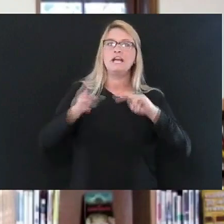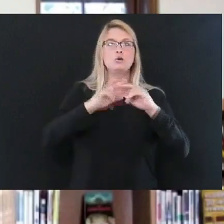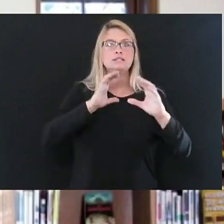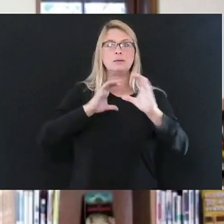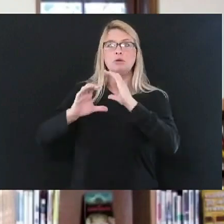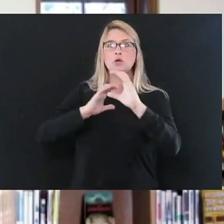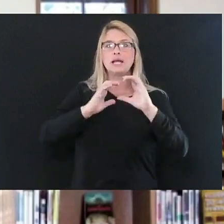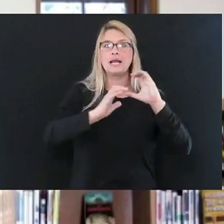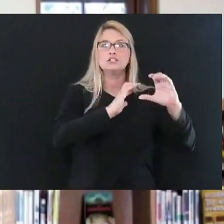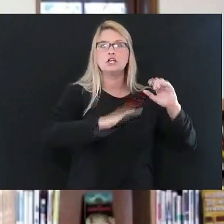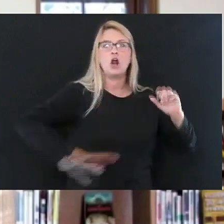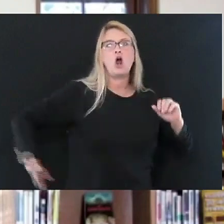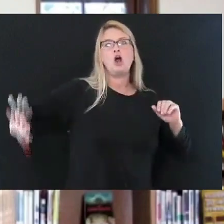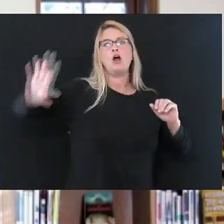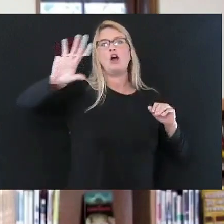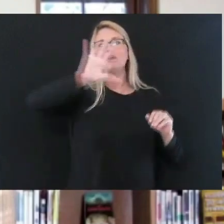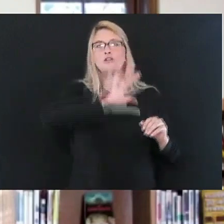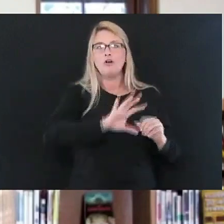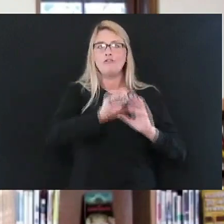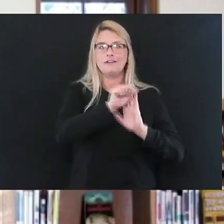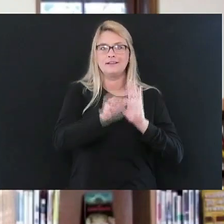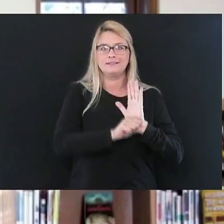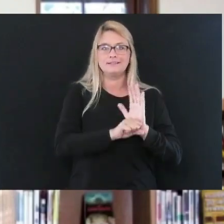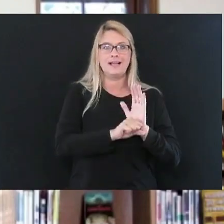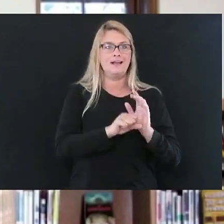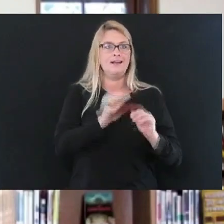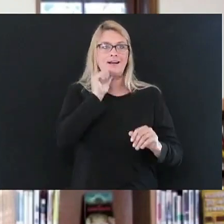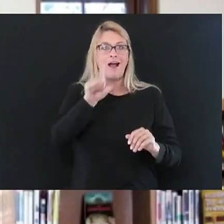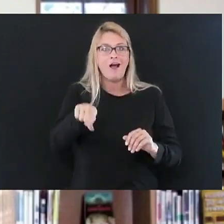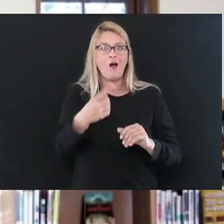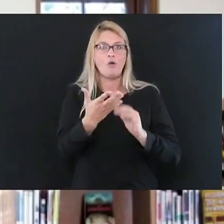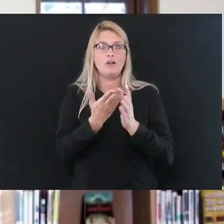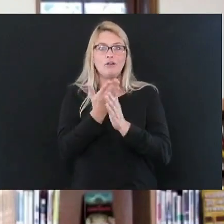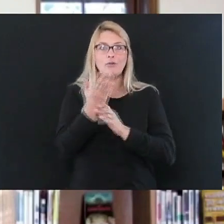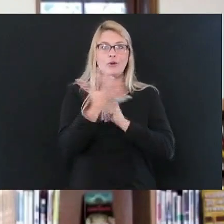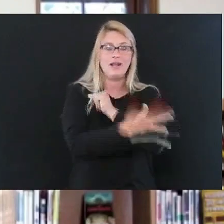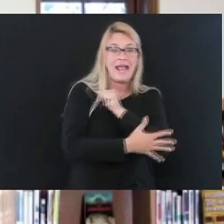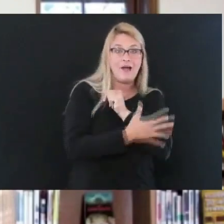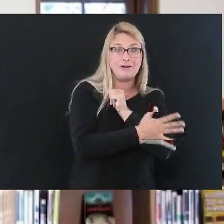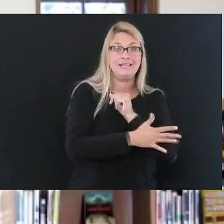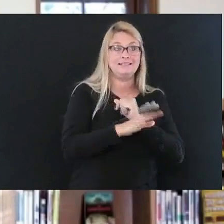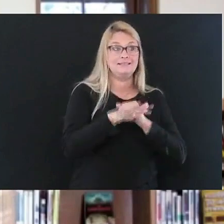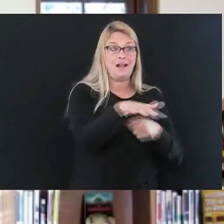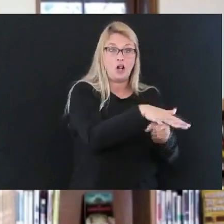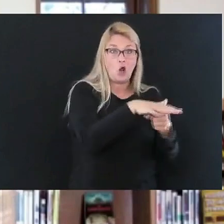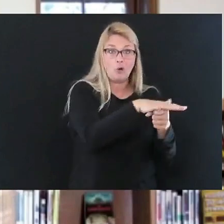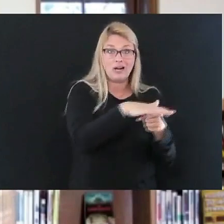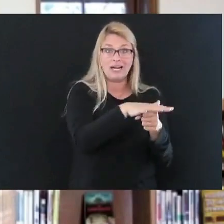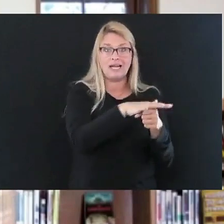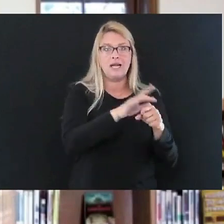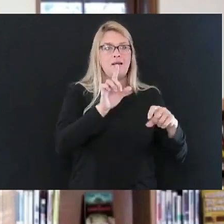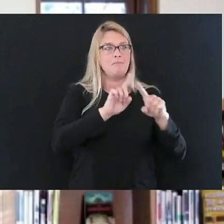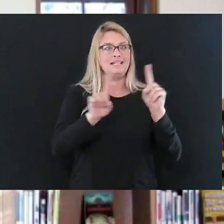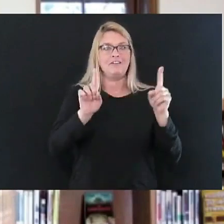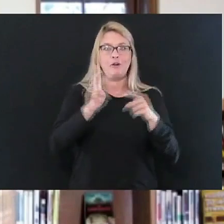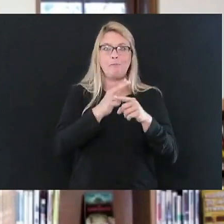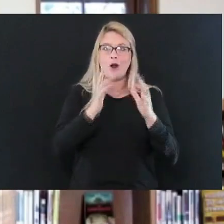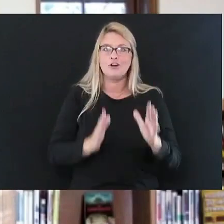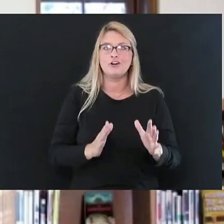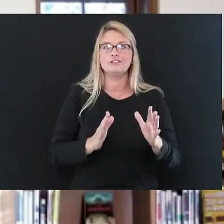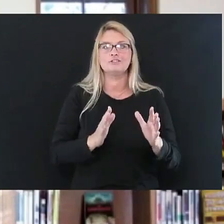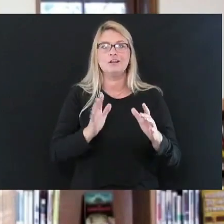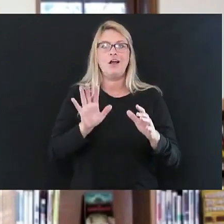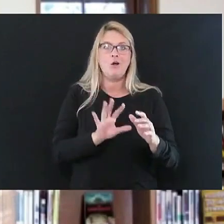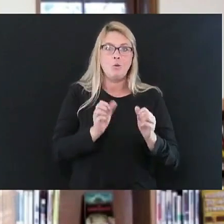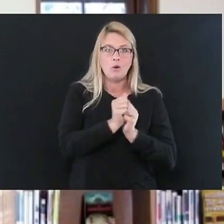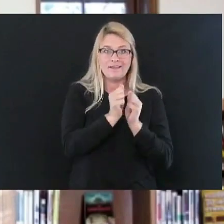increased communication partnerships with not only counties and county leaders, but also different partnerships with different healthcare leaders across the